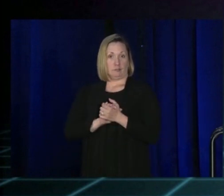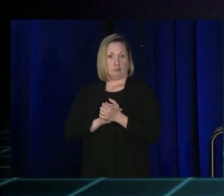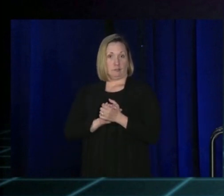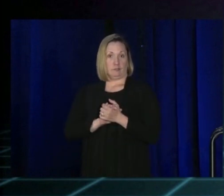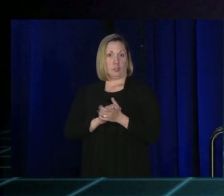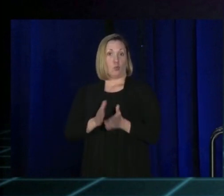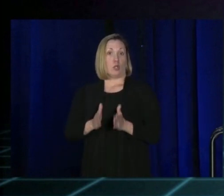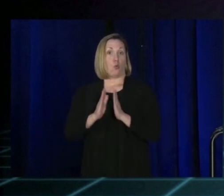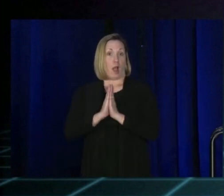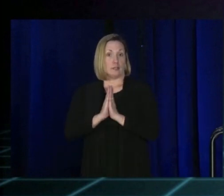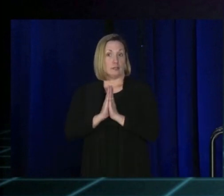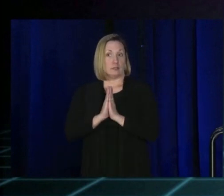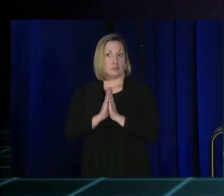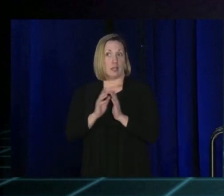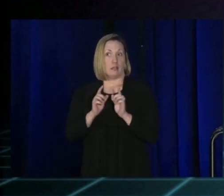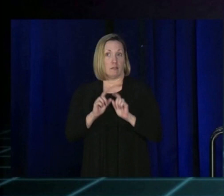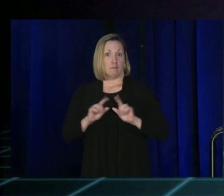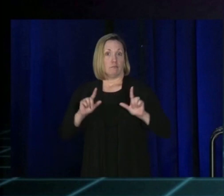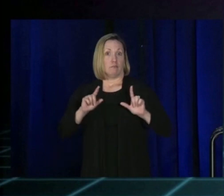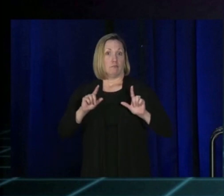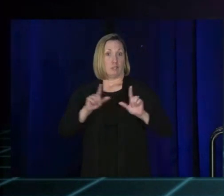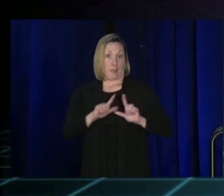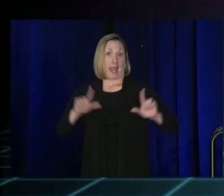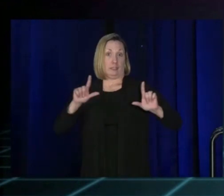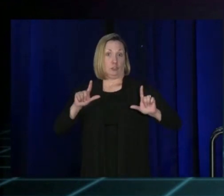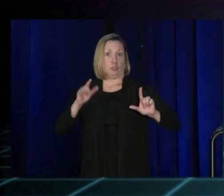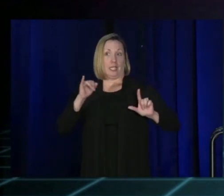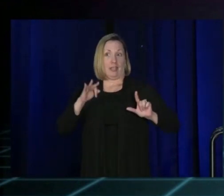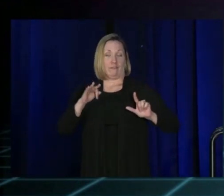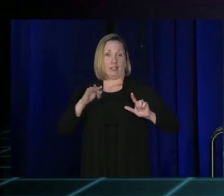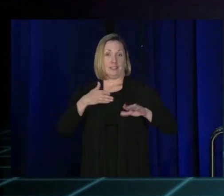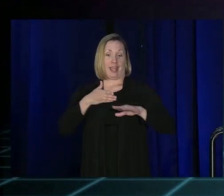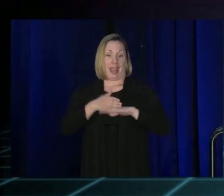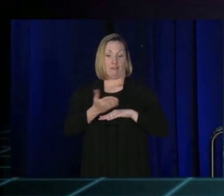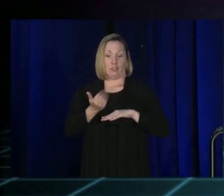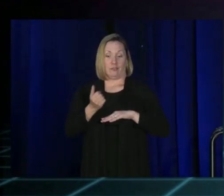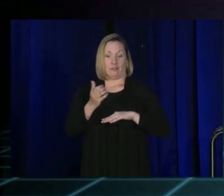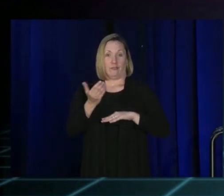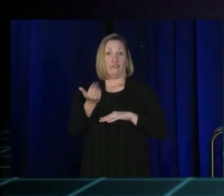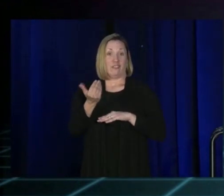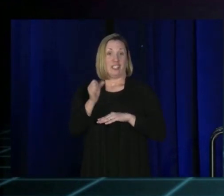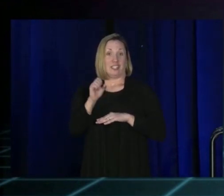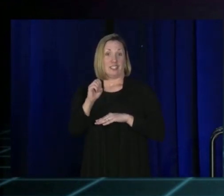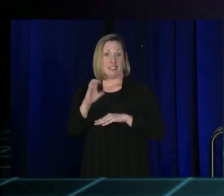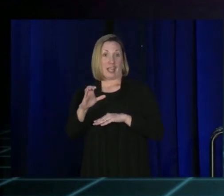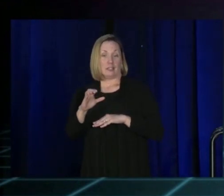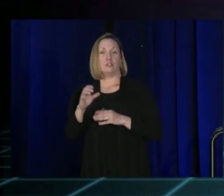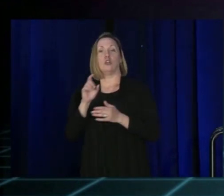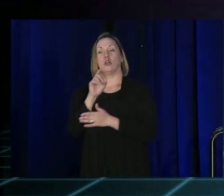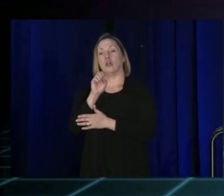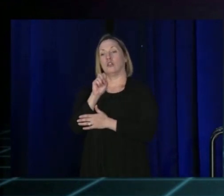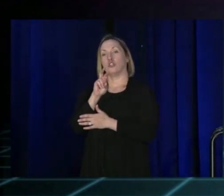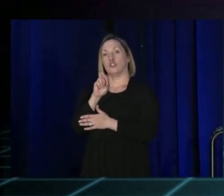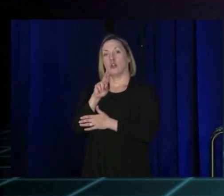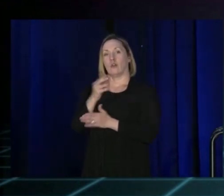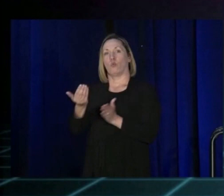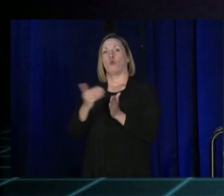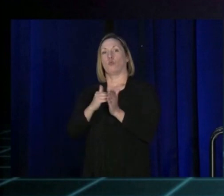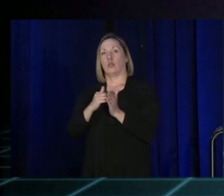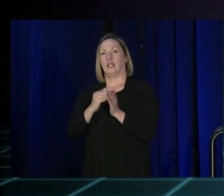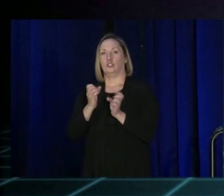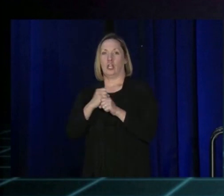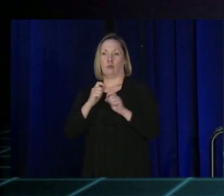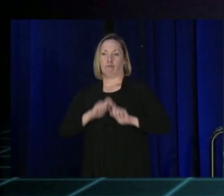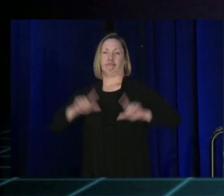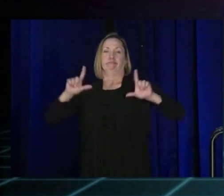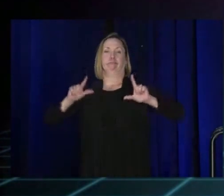requests the page, if it's after 15 seconds, then the server will regenerate a new page there.